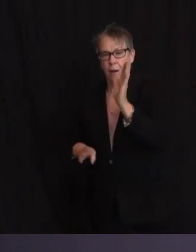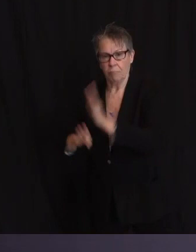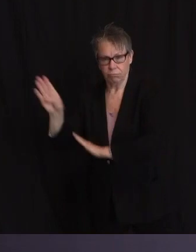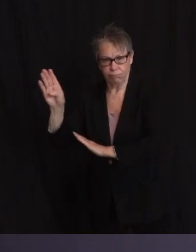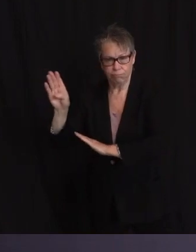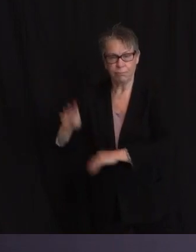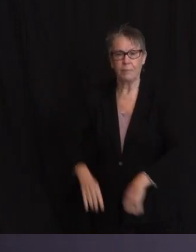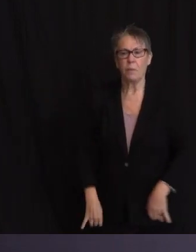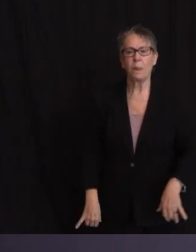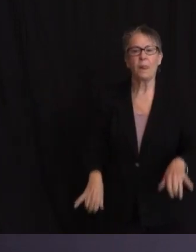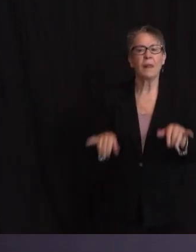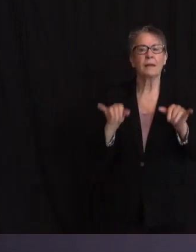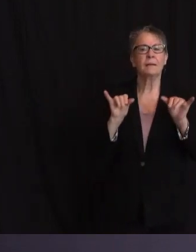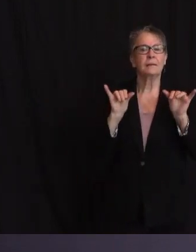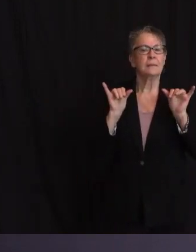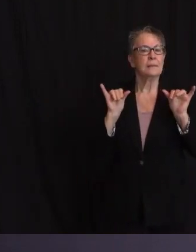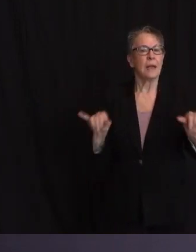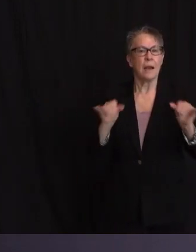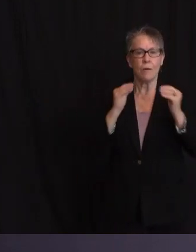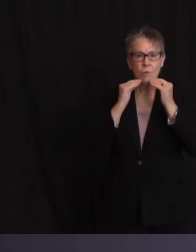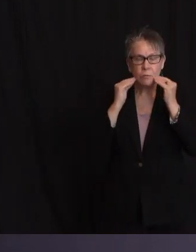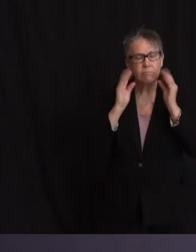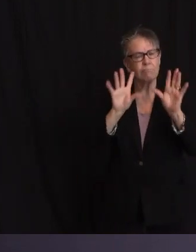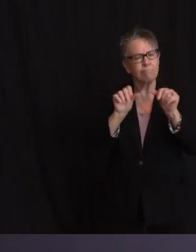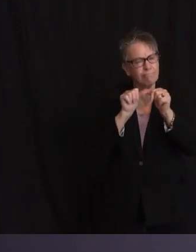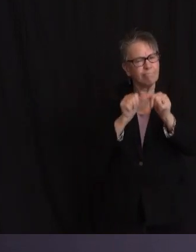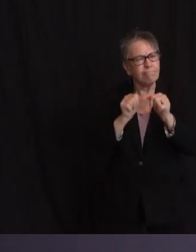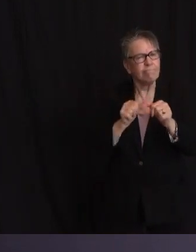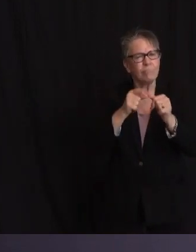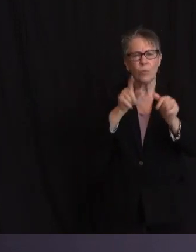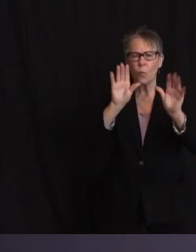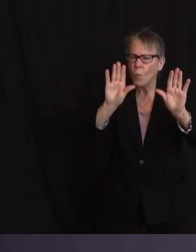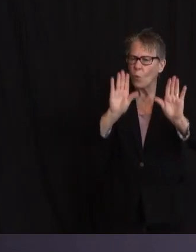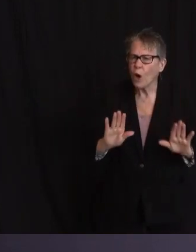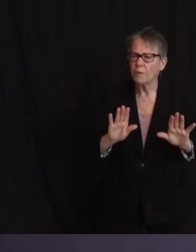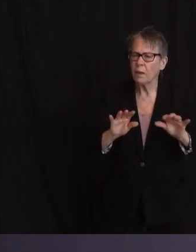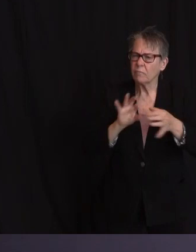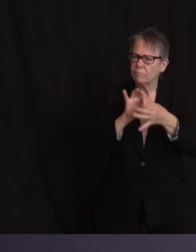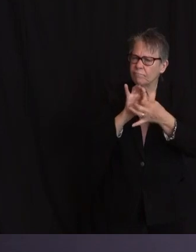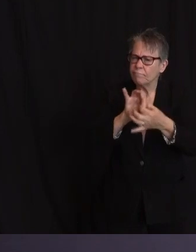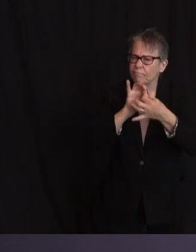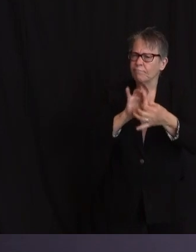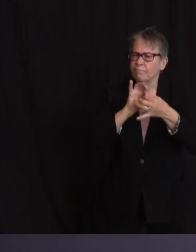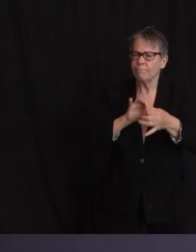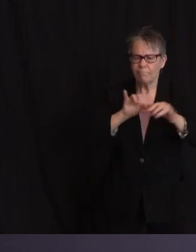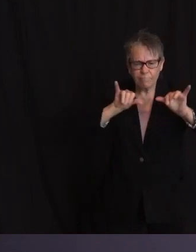we need to stay at it, folks. And if we do, we'll crack the back of this damn virus and we'll